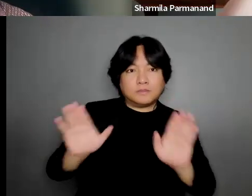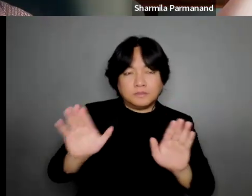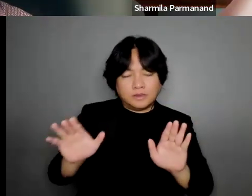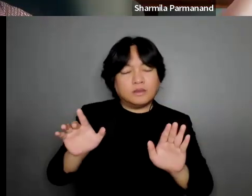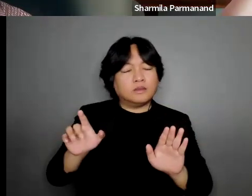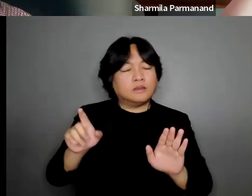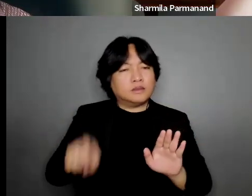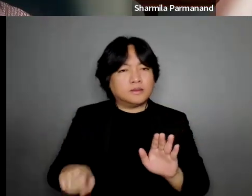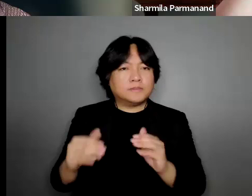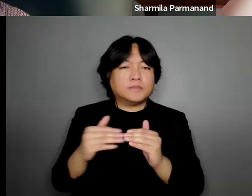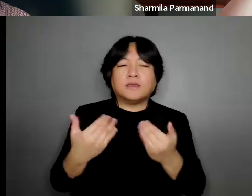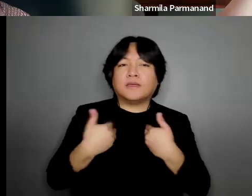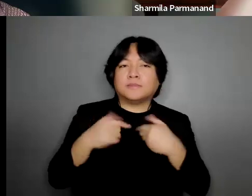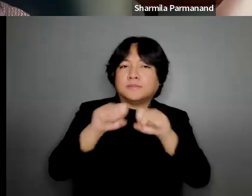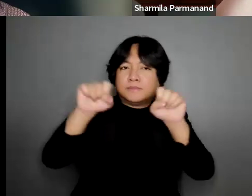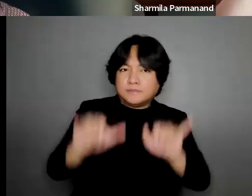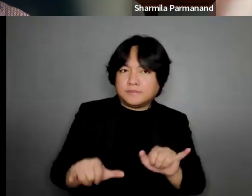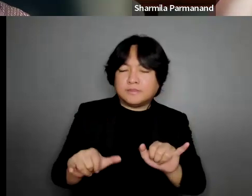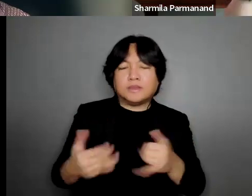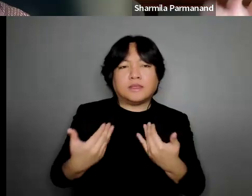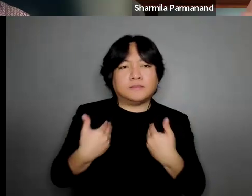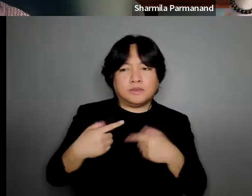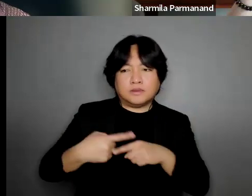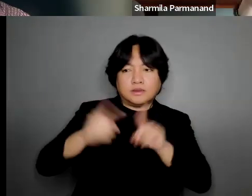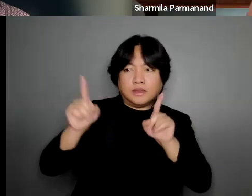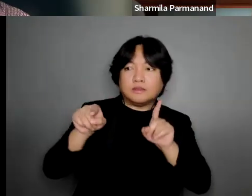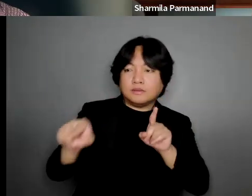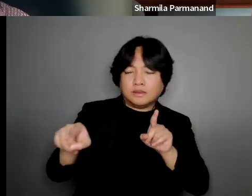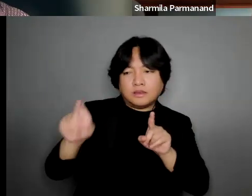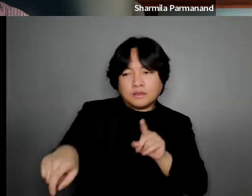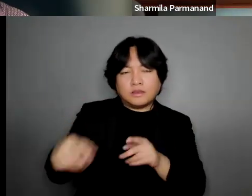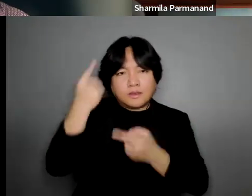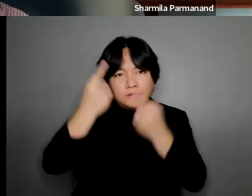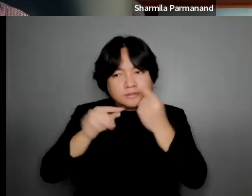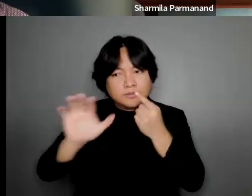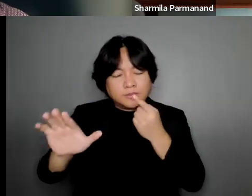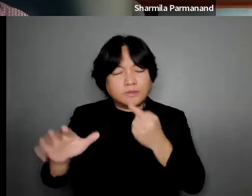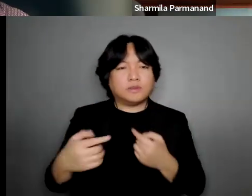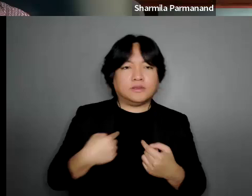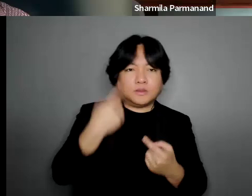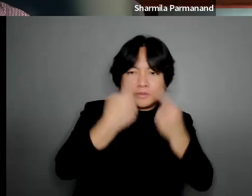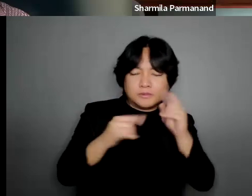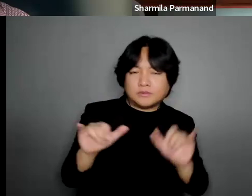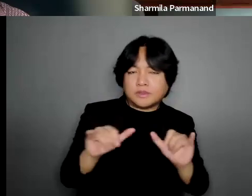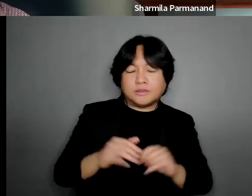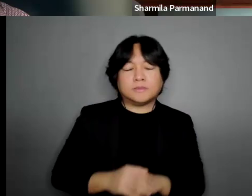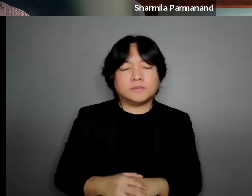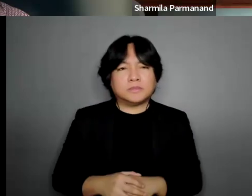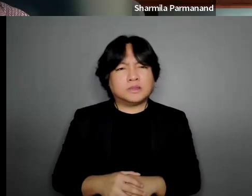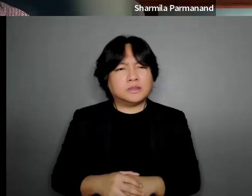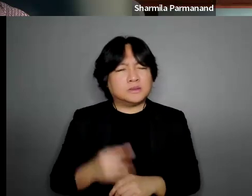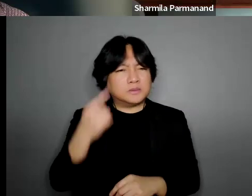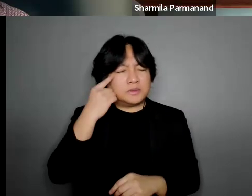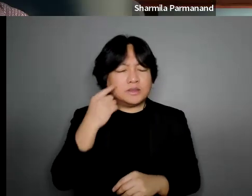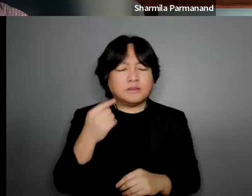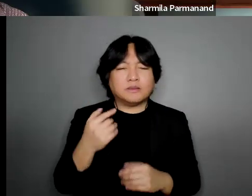kailangan epistemic differences are recognized in our reading. I think even in our